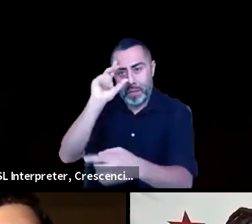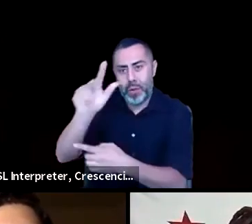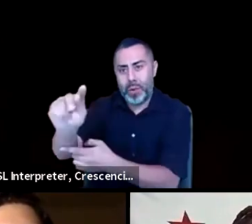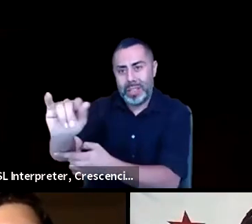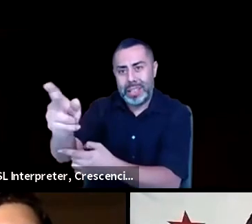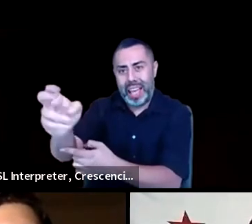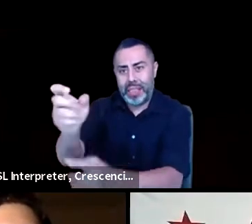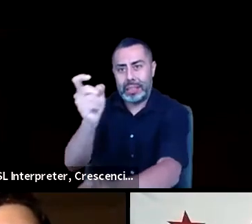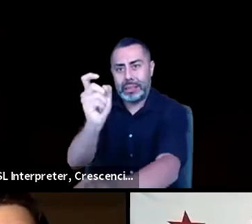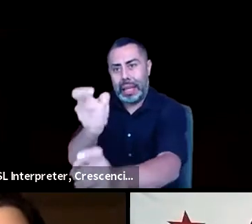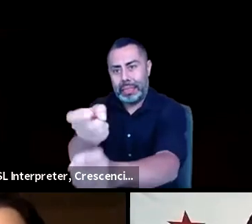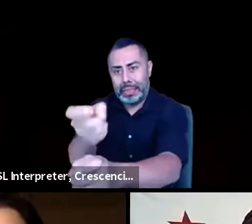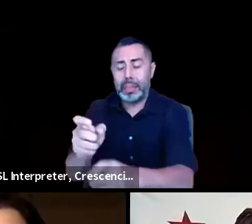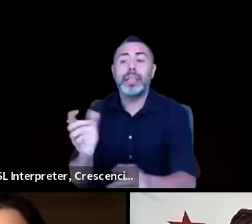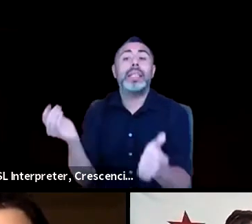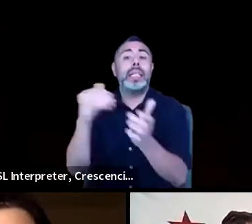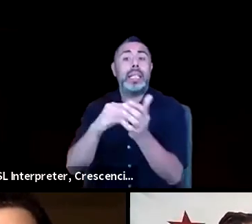site,